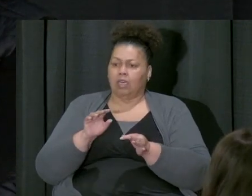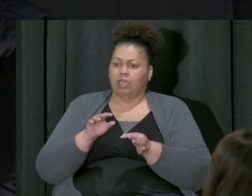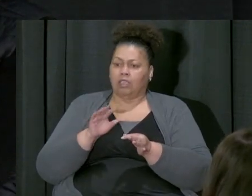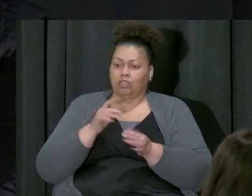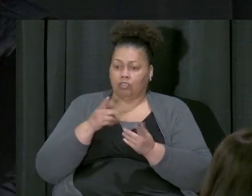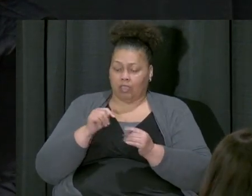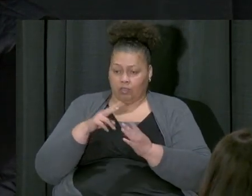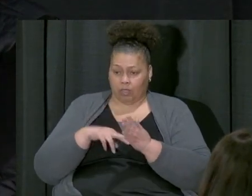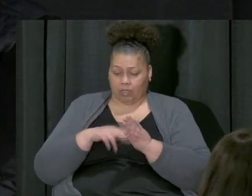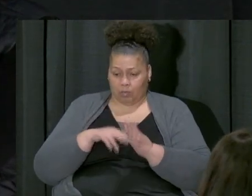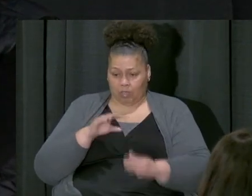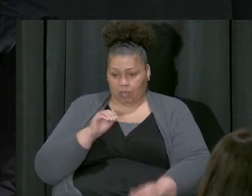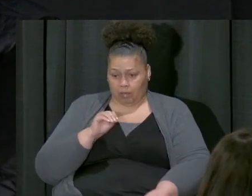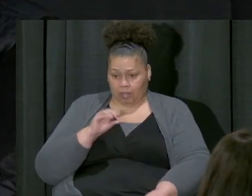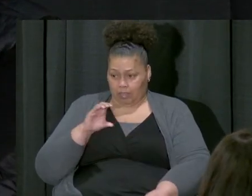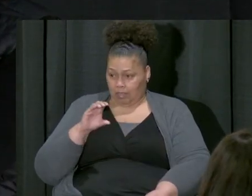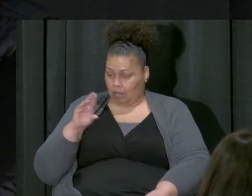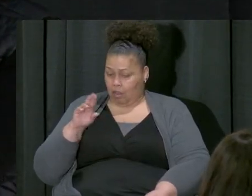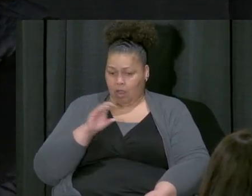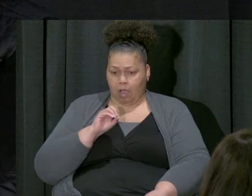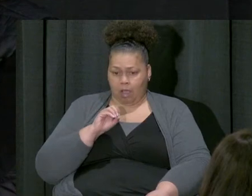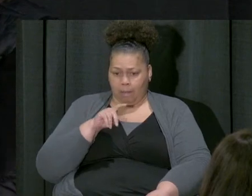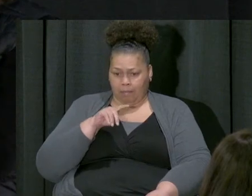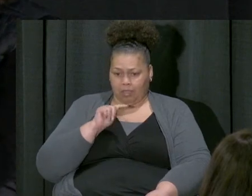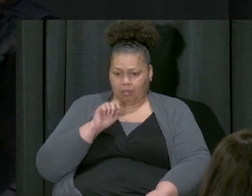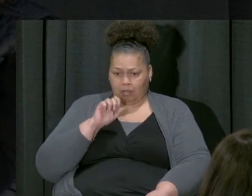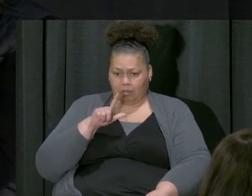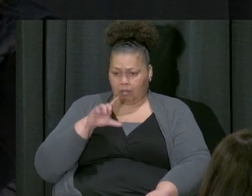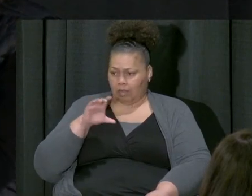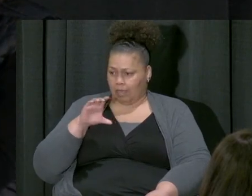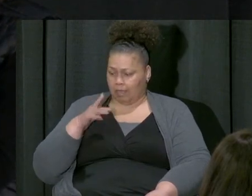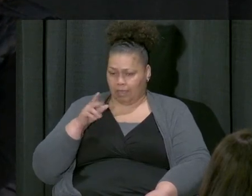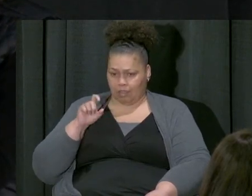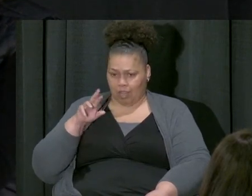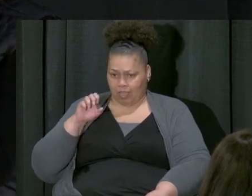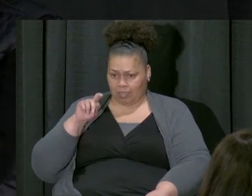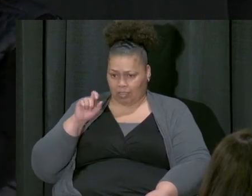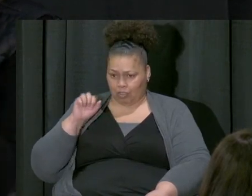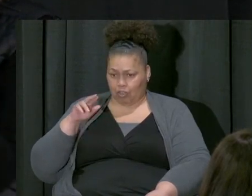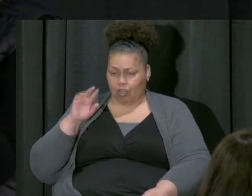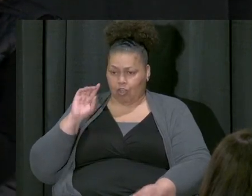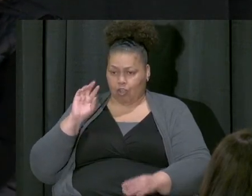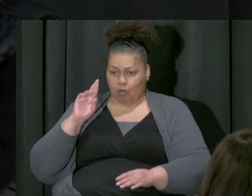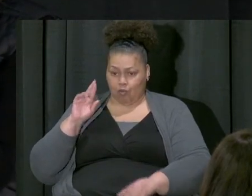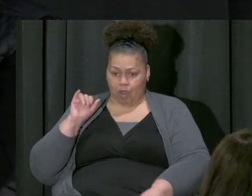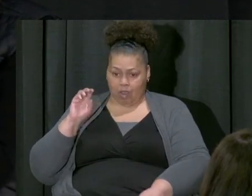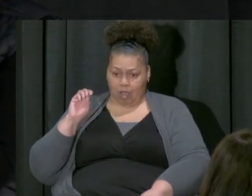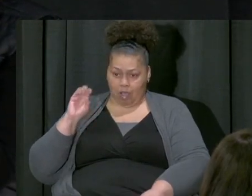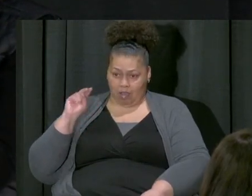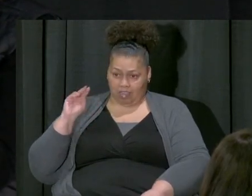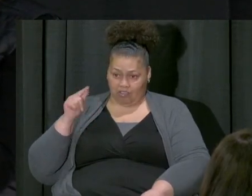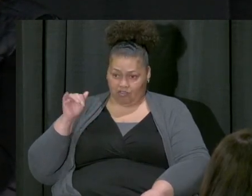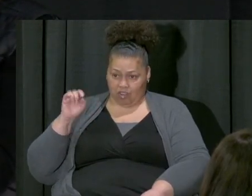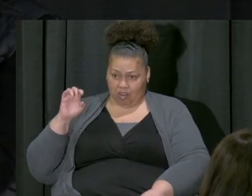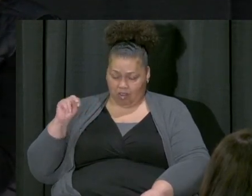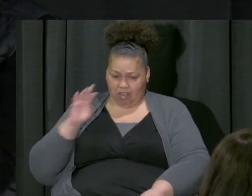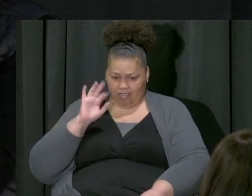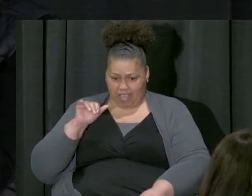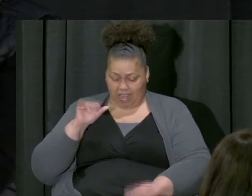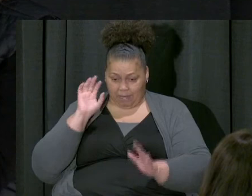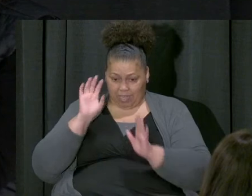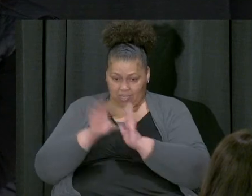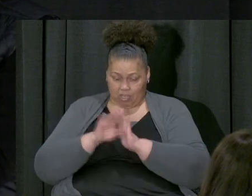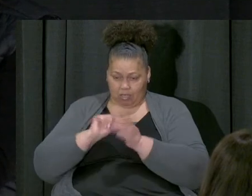character recognition, this image is going to be converted into text. And then what you can do is that you